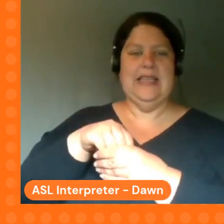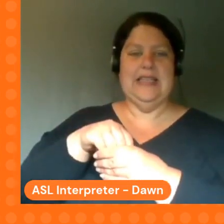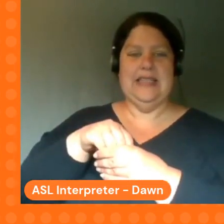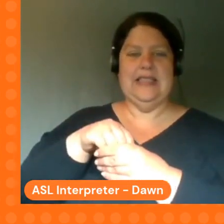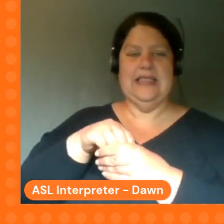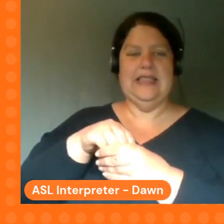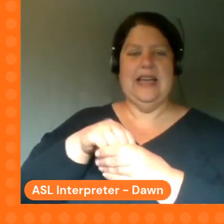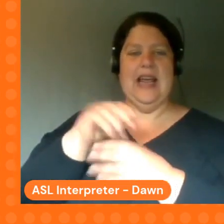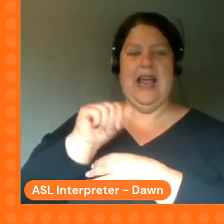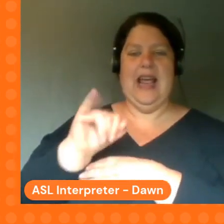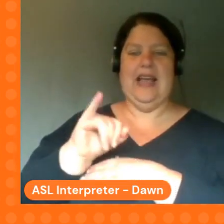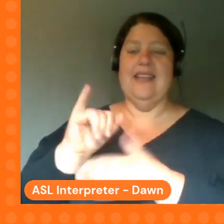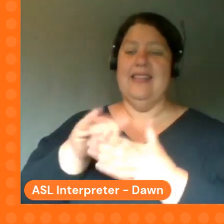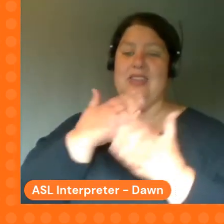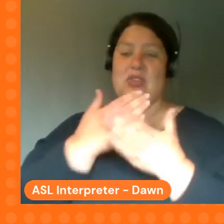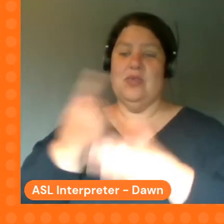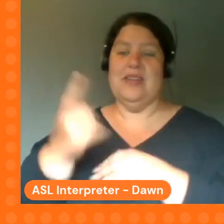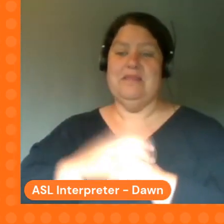lot.